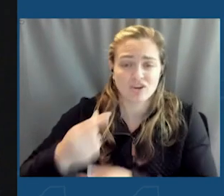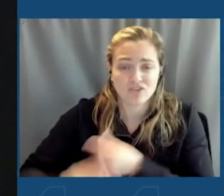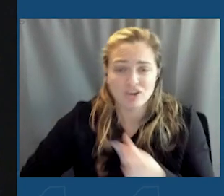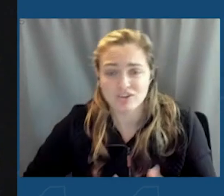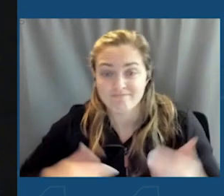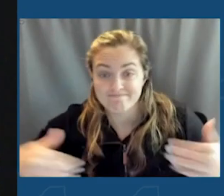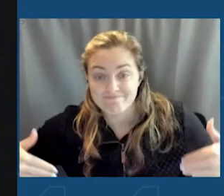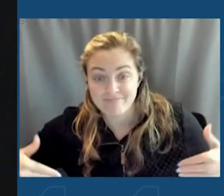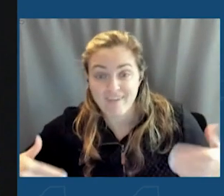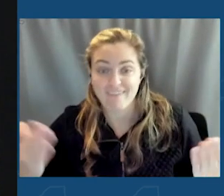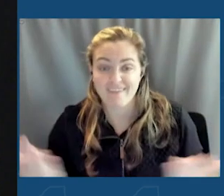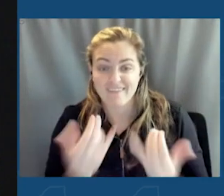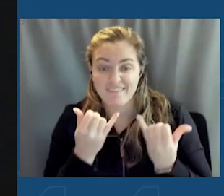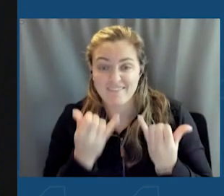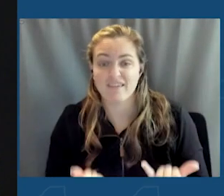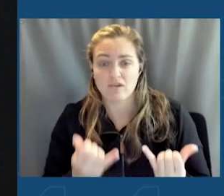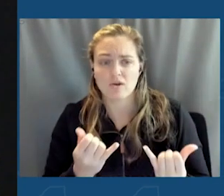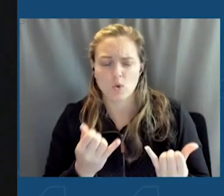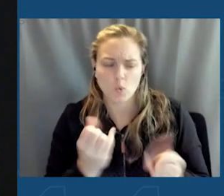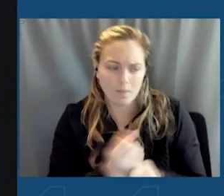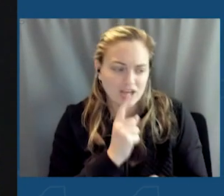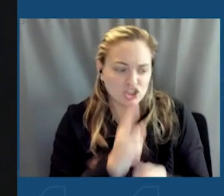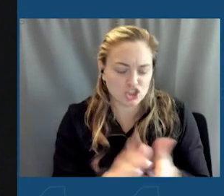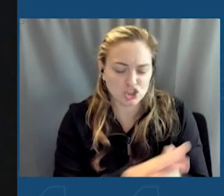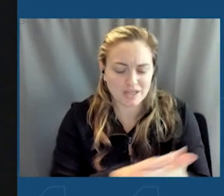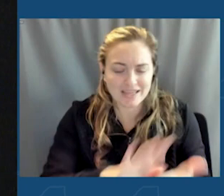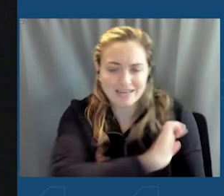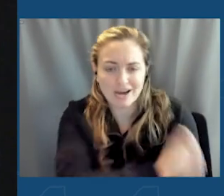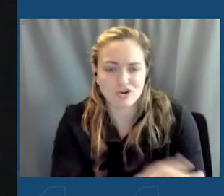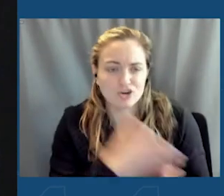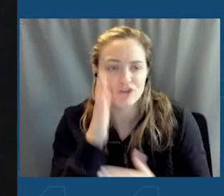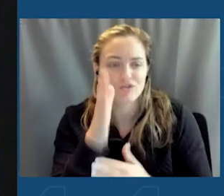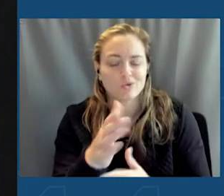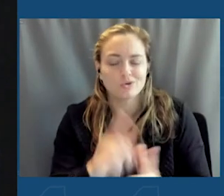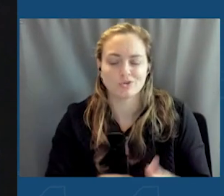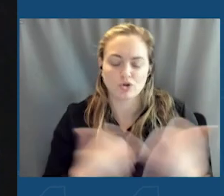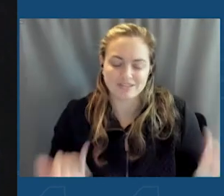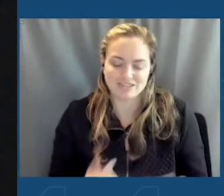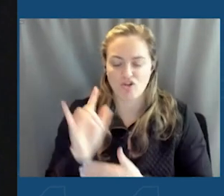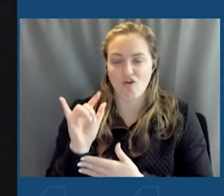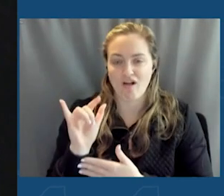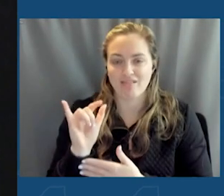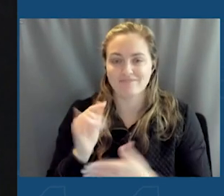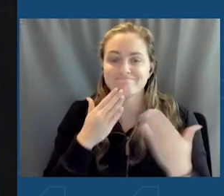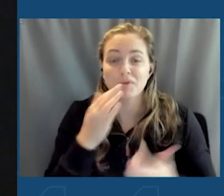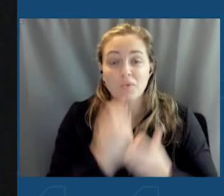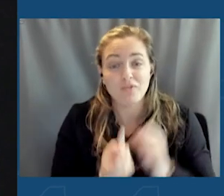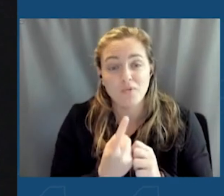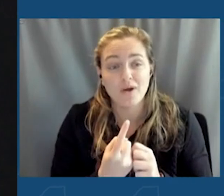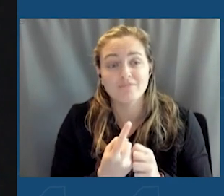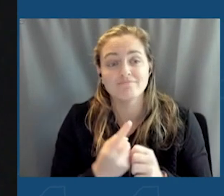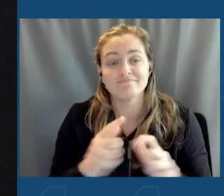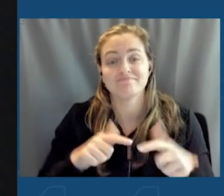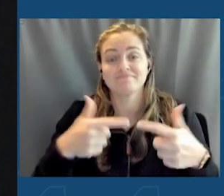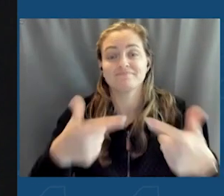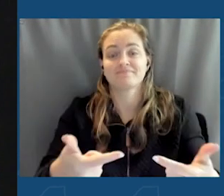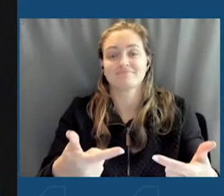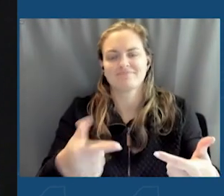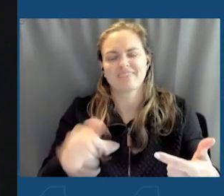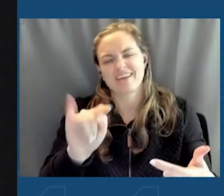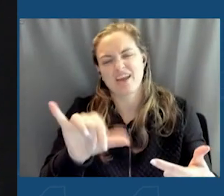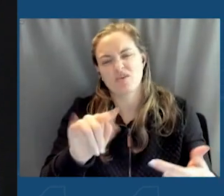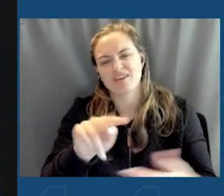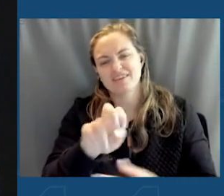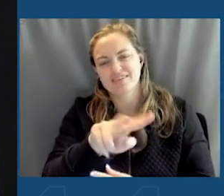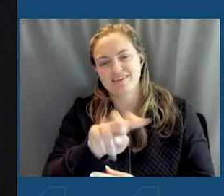work we're doing to ensure a clean energy future that starts right here on Long Island. So thank you, everybody. And with that, let me bring up our great county executive who